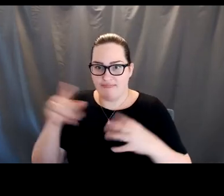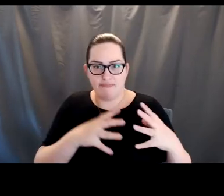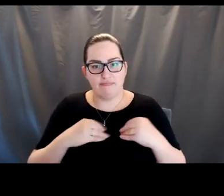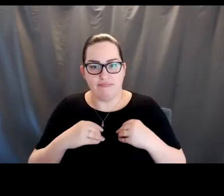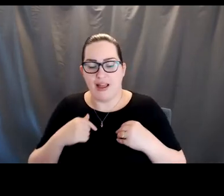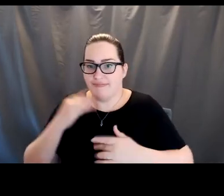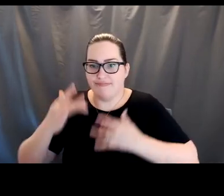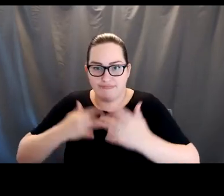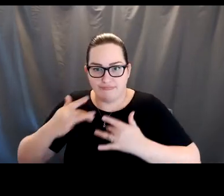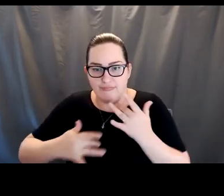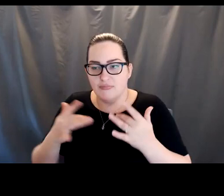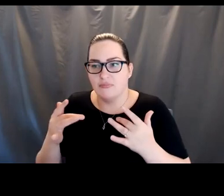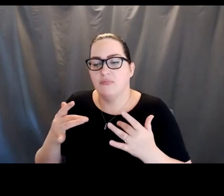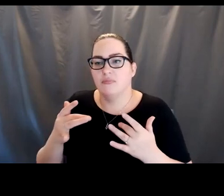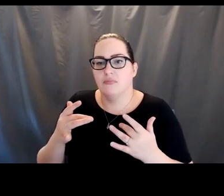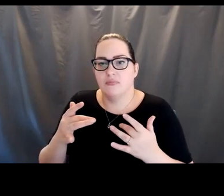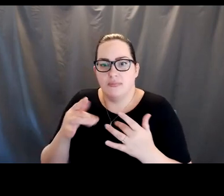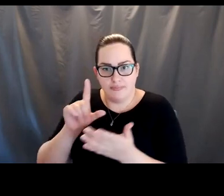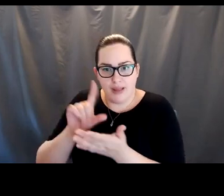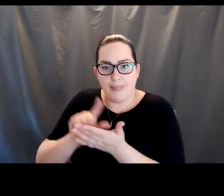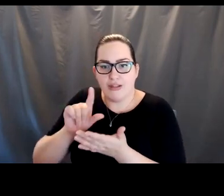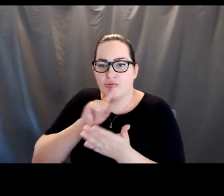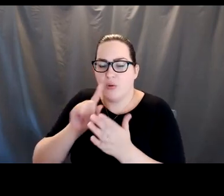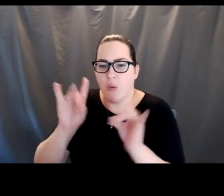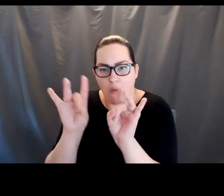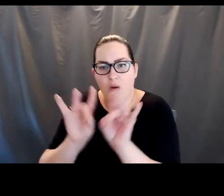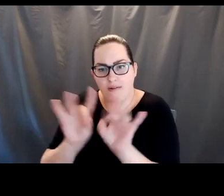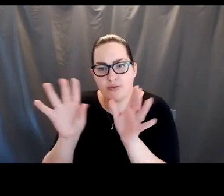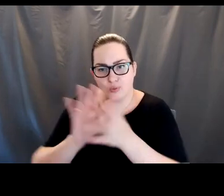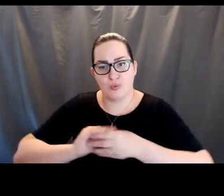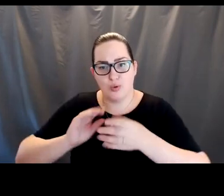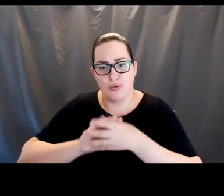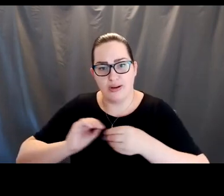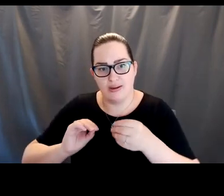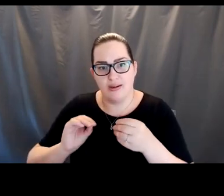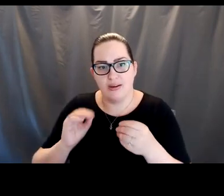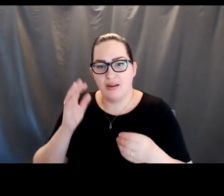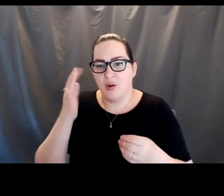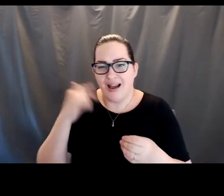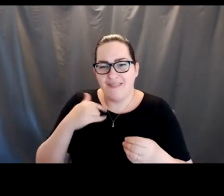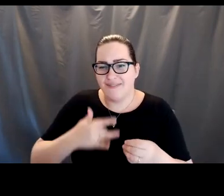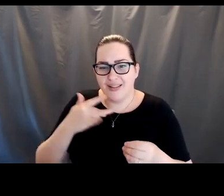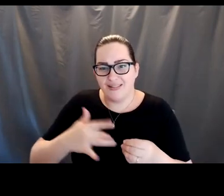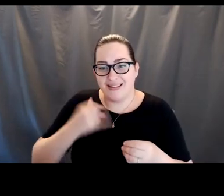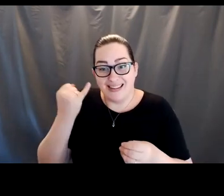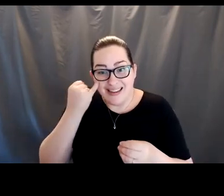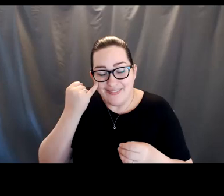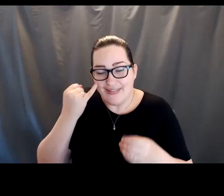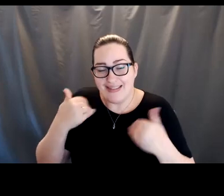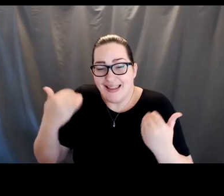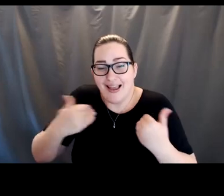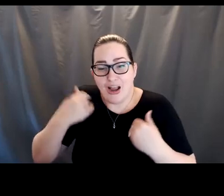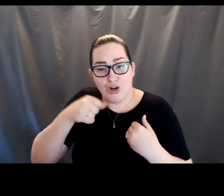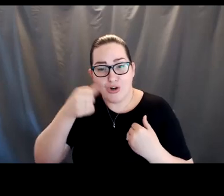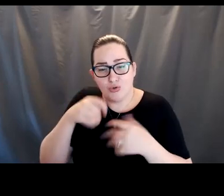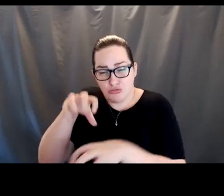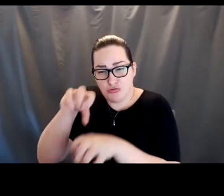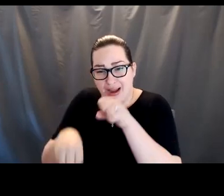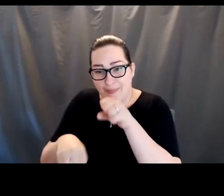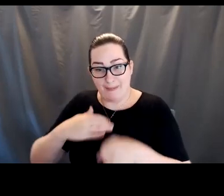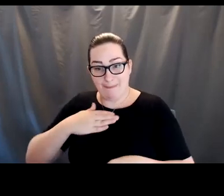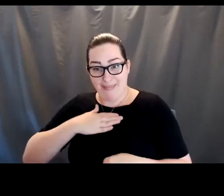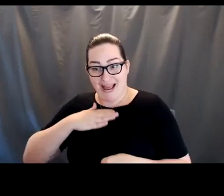which people should know about. Because I kept thinking, if one little baby were raped in my Brooklyn neighborhood, it would be